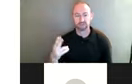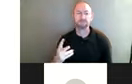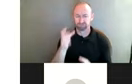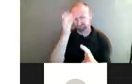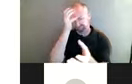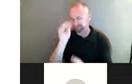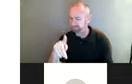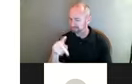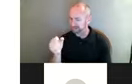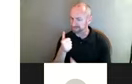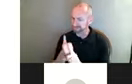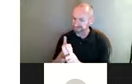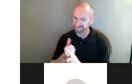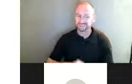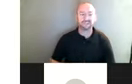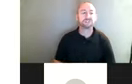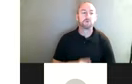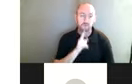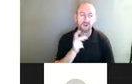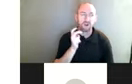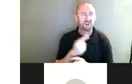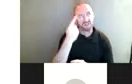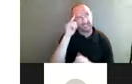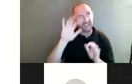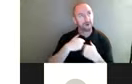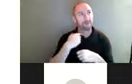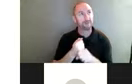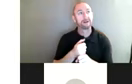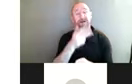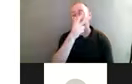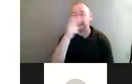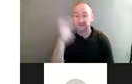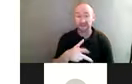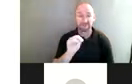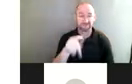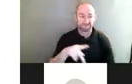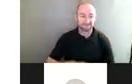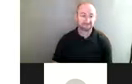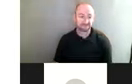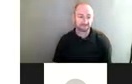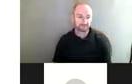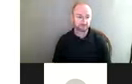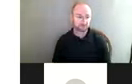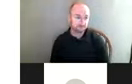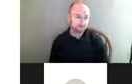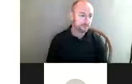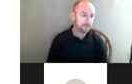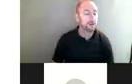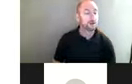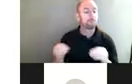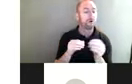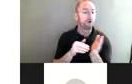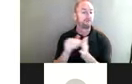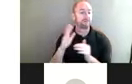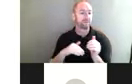maps and was thinking very carefully about how to make a bad one. And, you know, more often than not, though, I